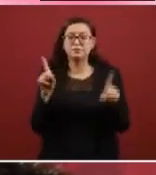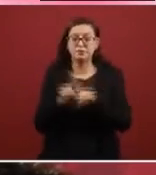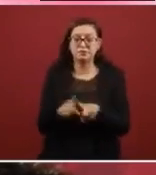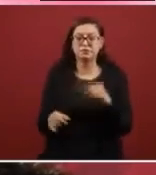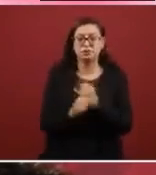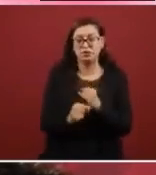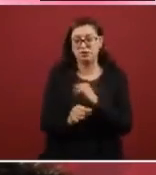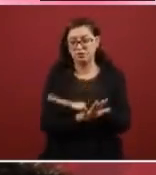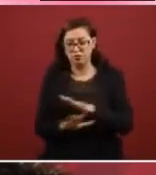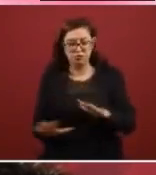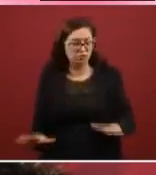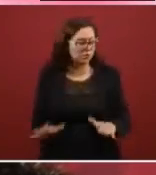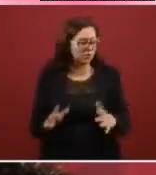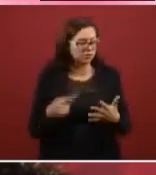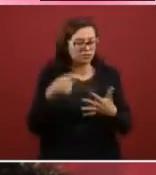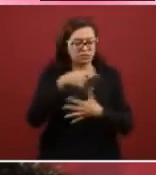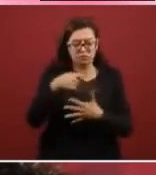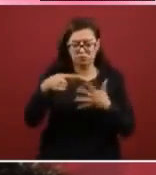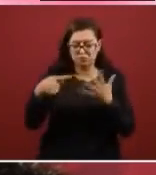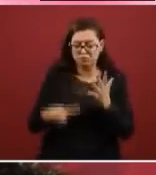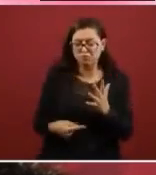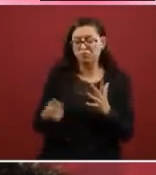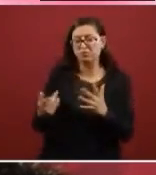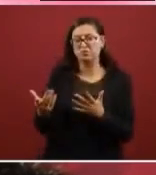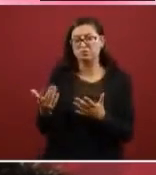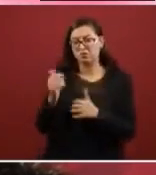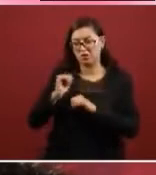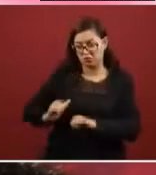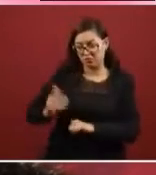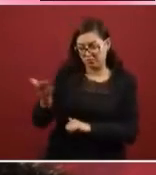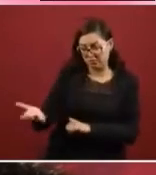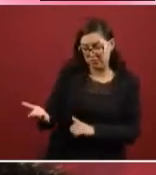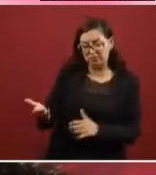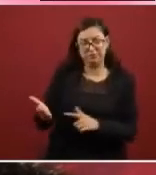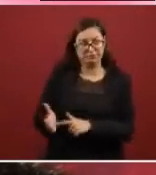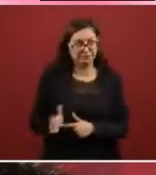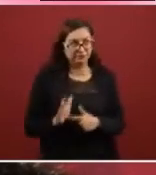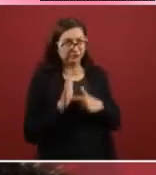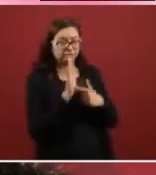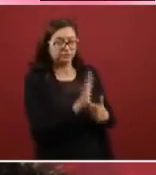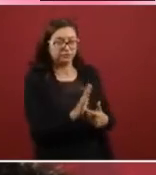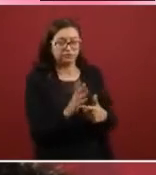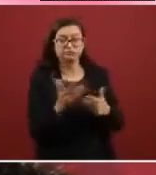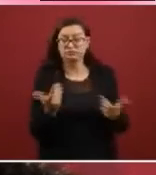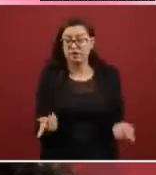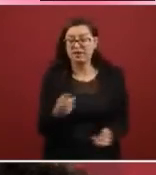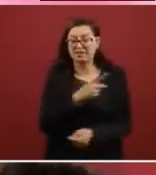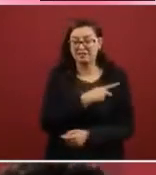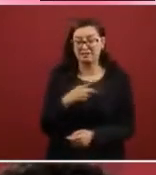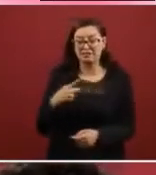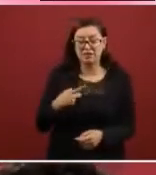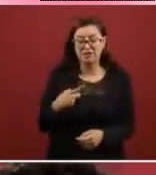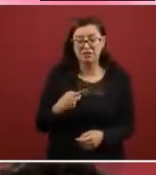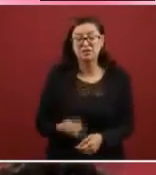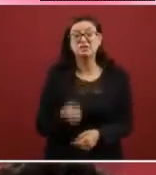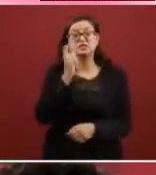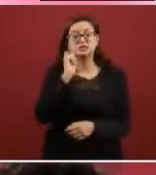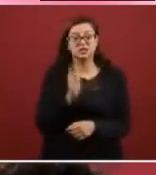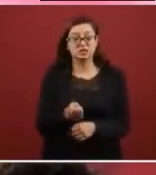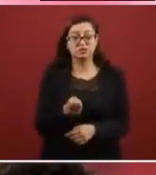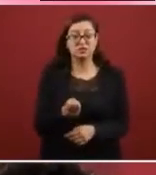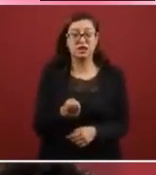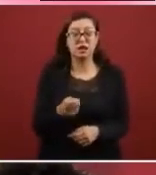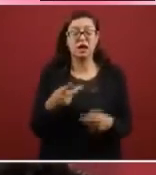sean solicitados por las autoridades competentes. Esto quiere decir, as required en esencia, by the, que las personas que deseen